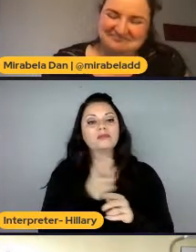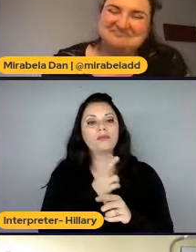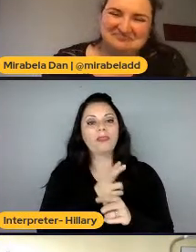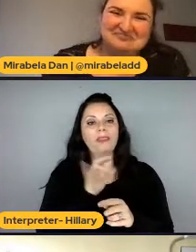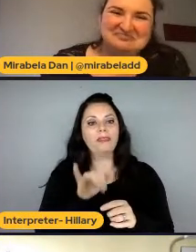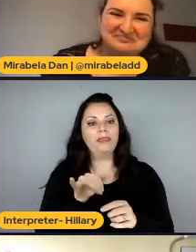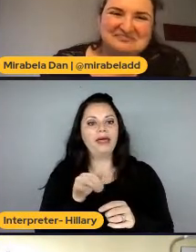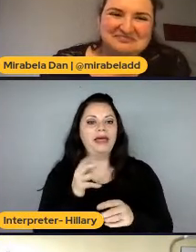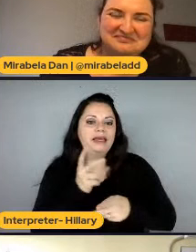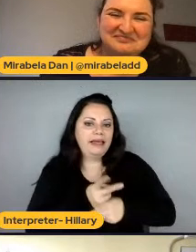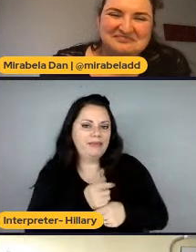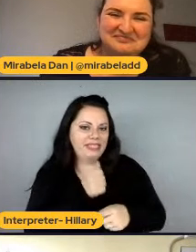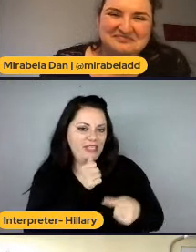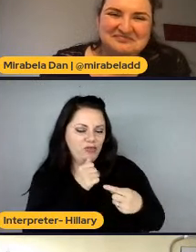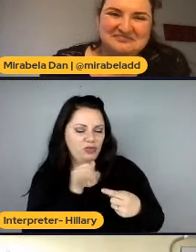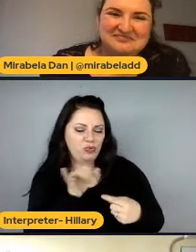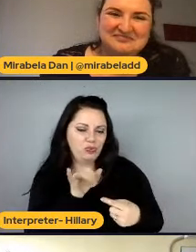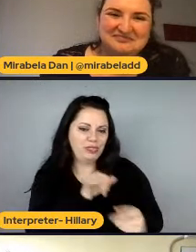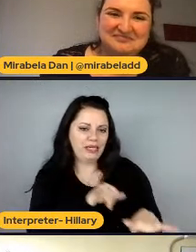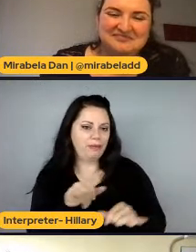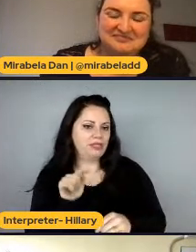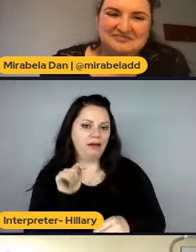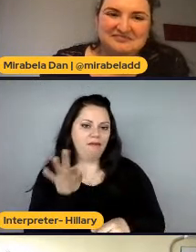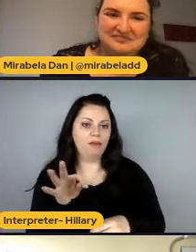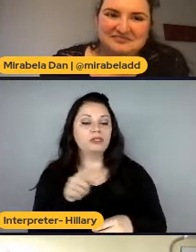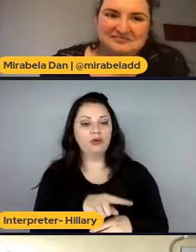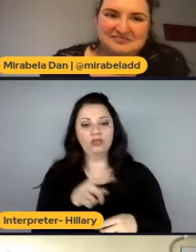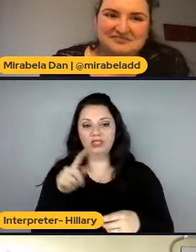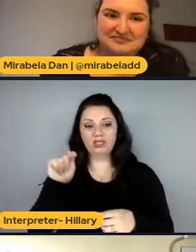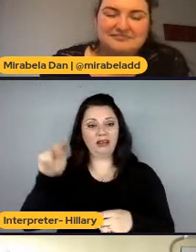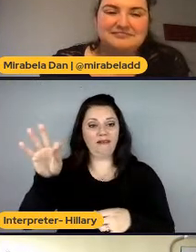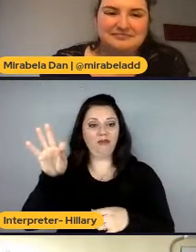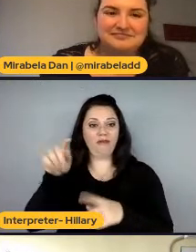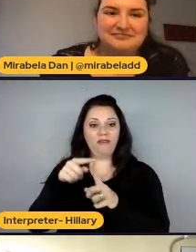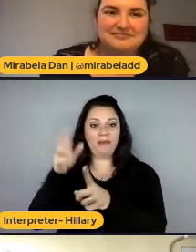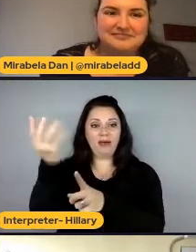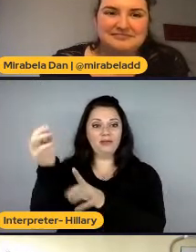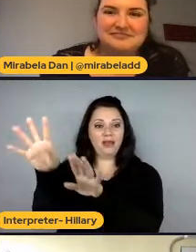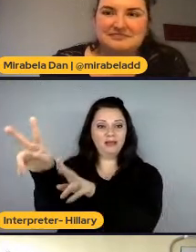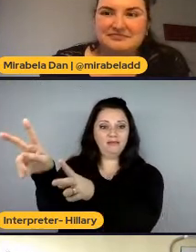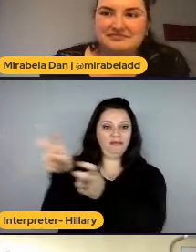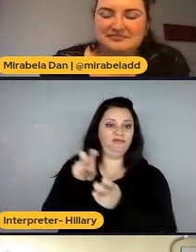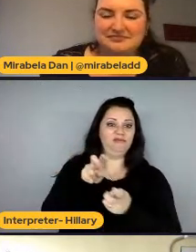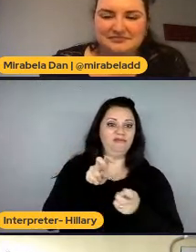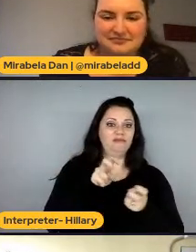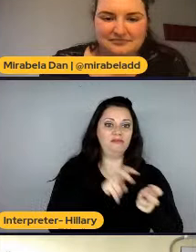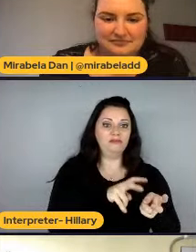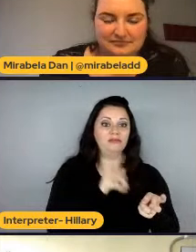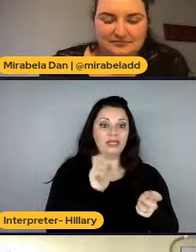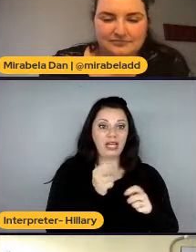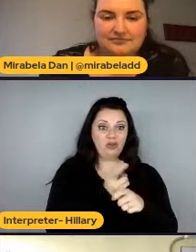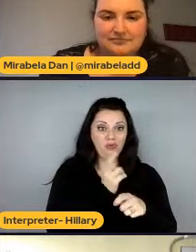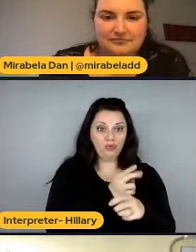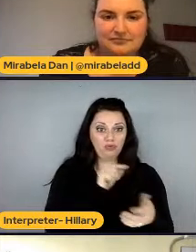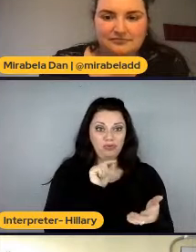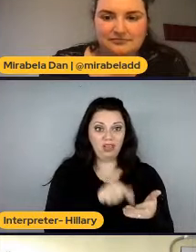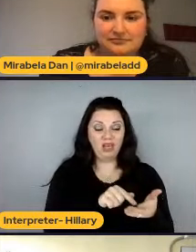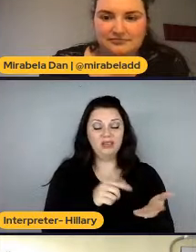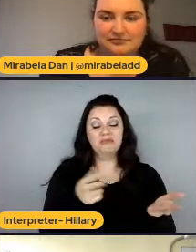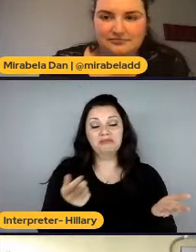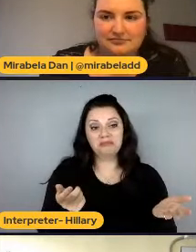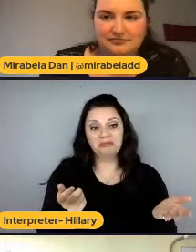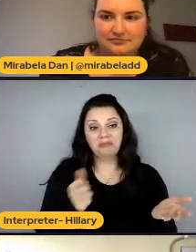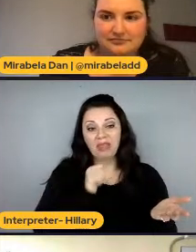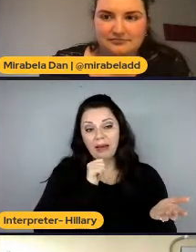with Terraform. So as this is just wrapping Terraform from the outside, you still can use those paths. I'm